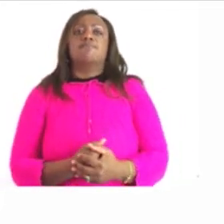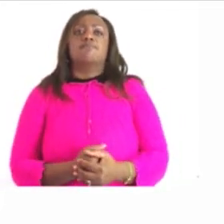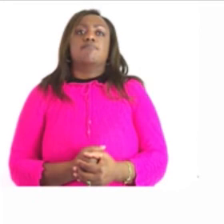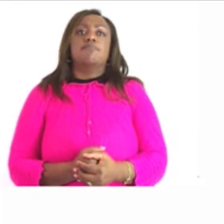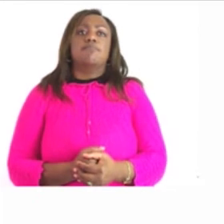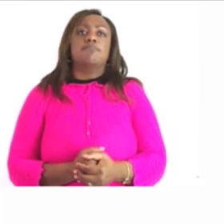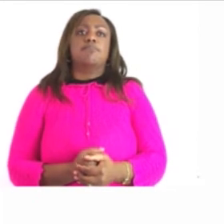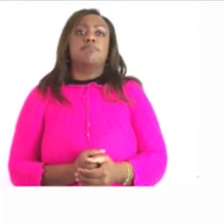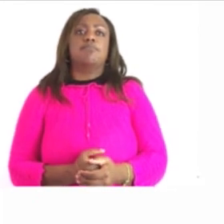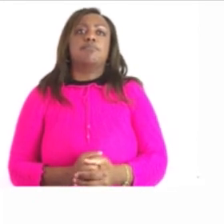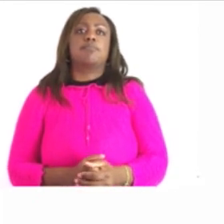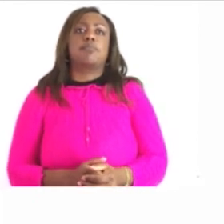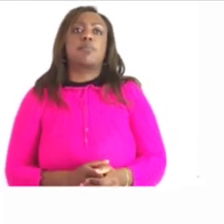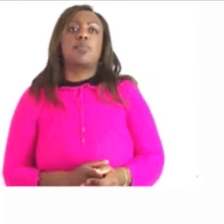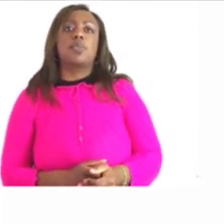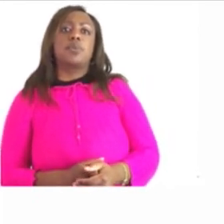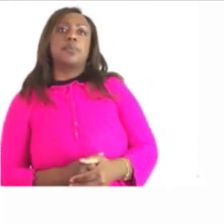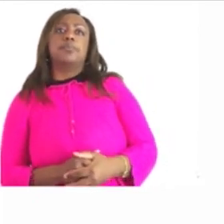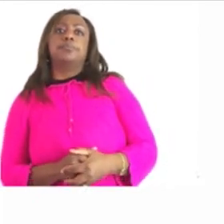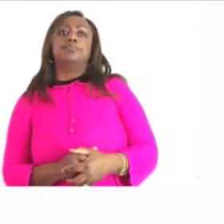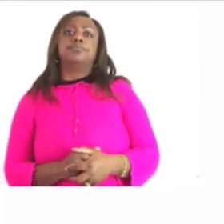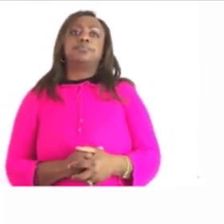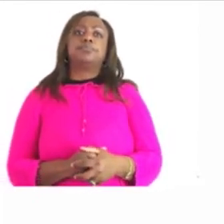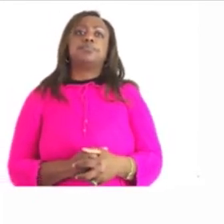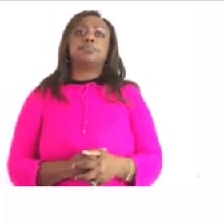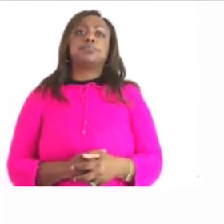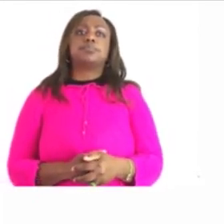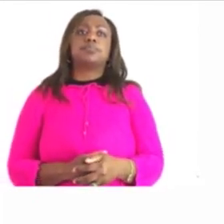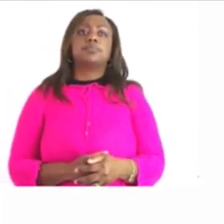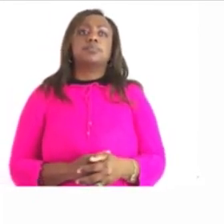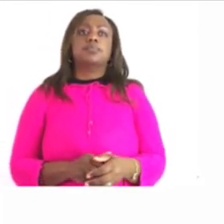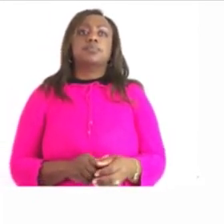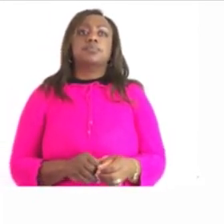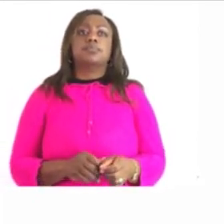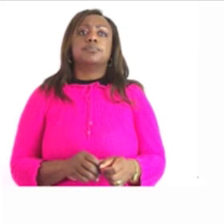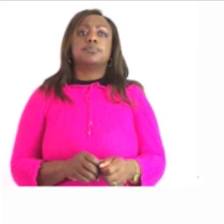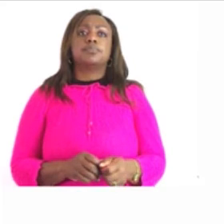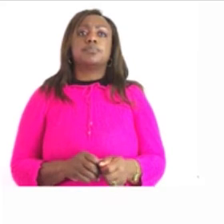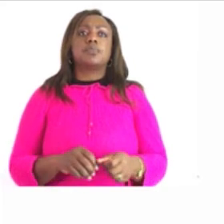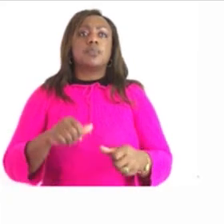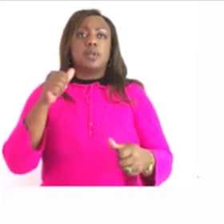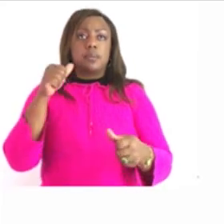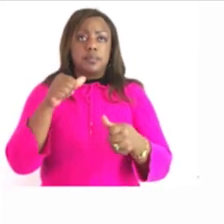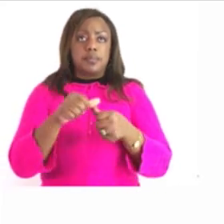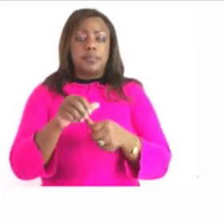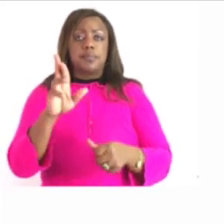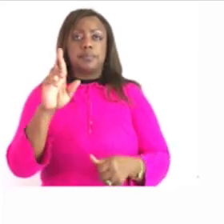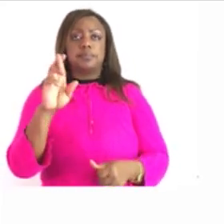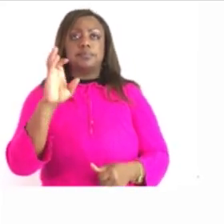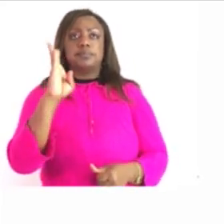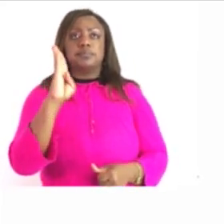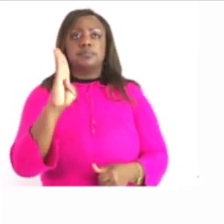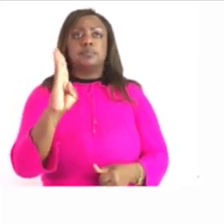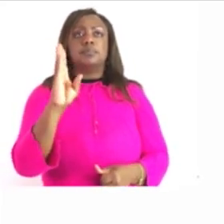shape of our chest and protect the lungs. So here we are mentioning two functions of the ribs. The